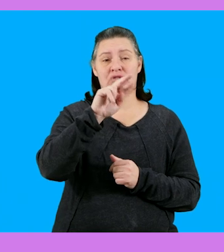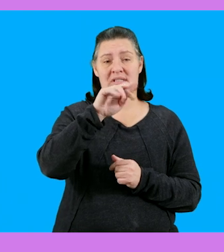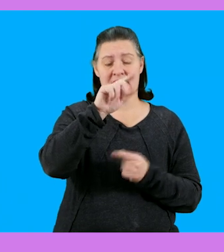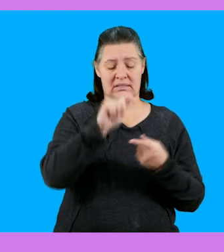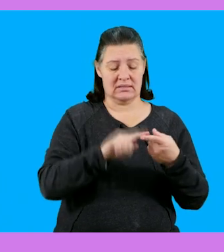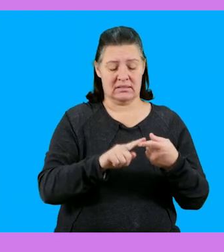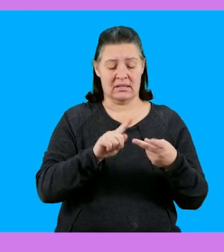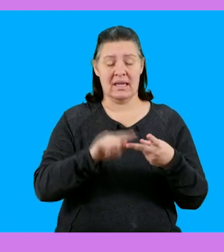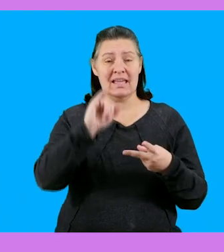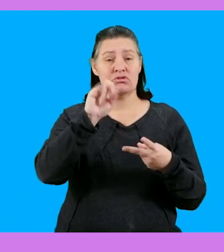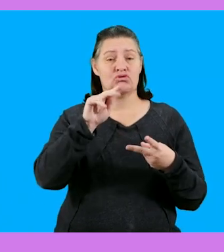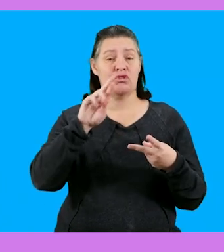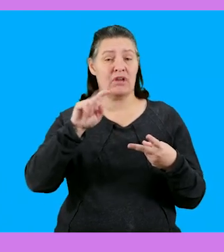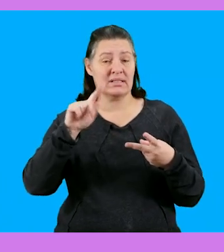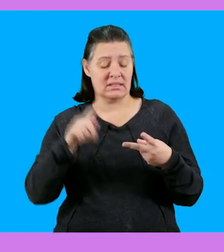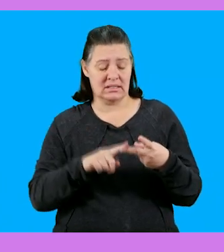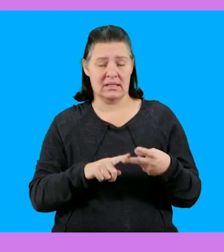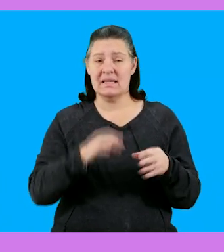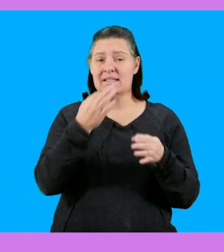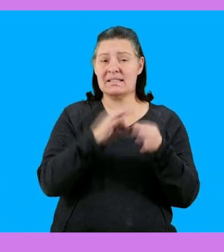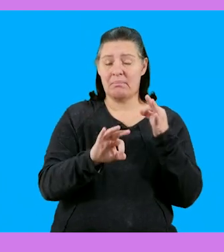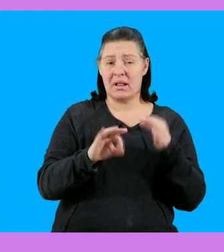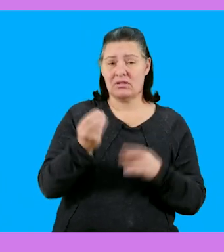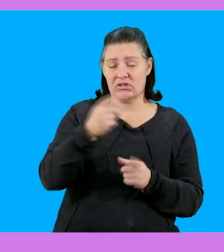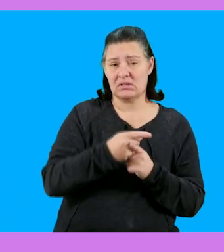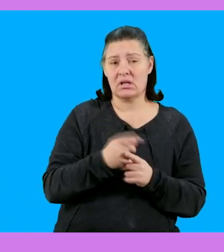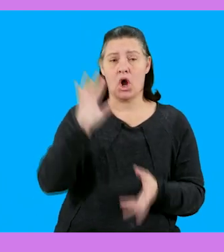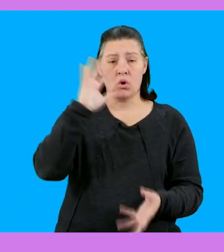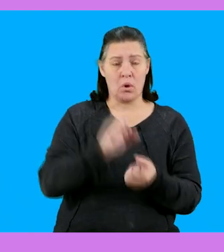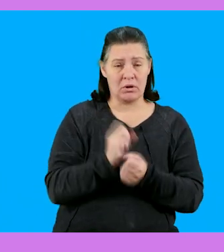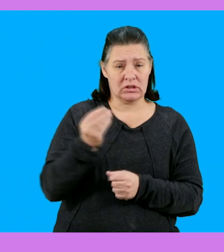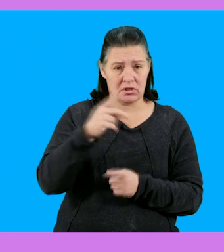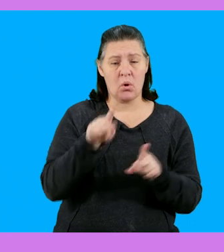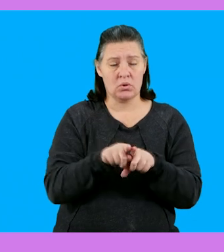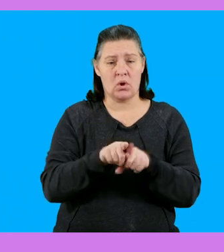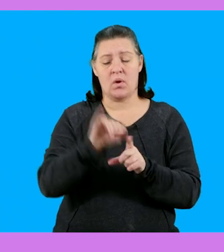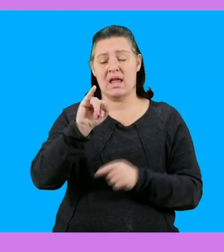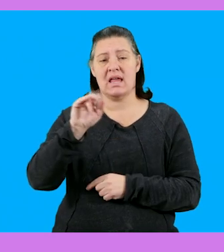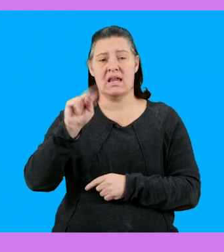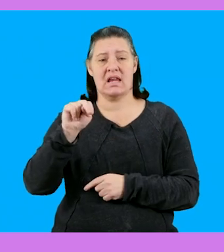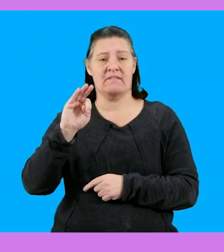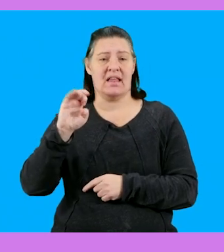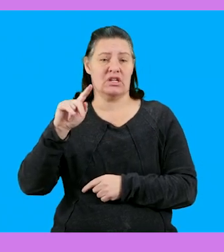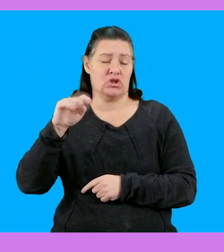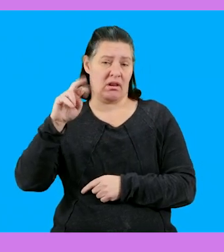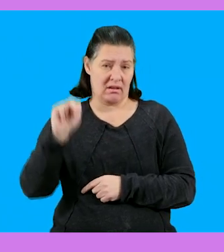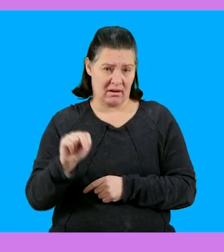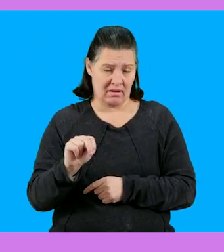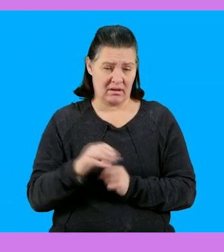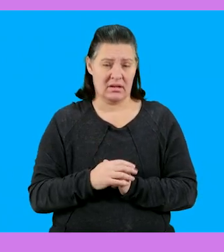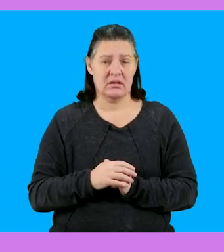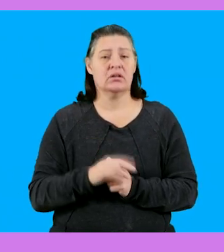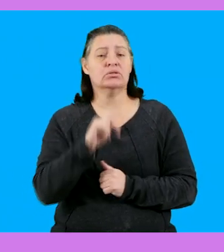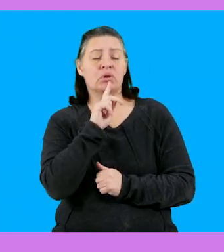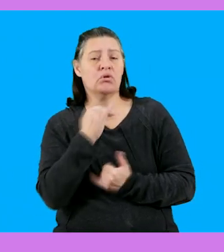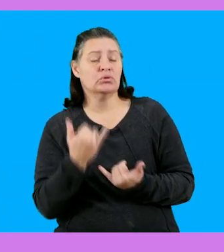Interest, interest rate, simple interest, compound interest, as well as inflation. Also important for